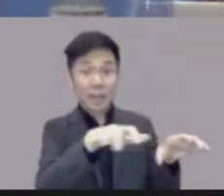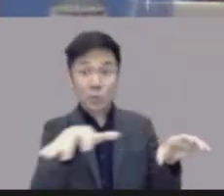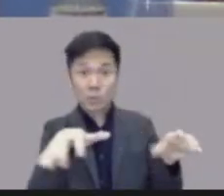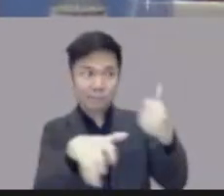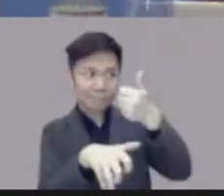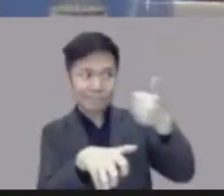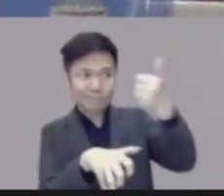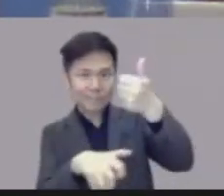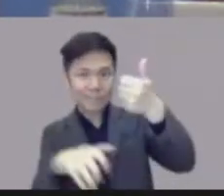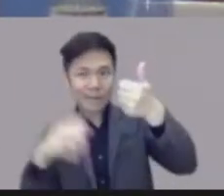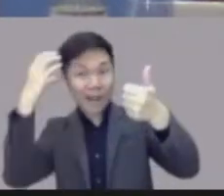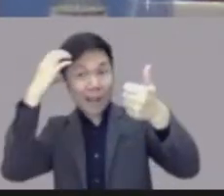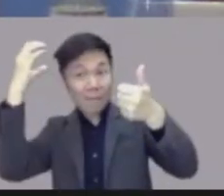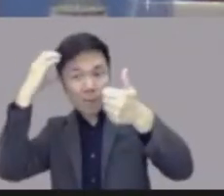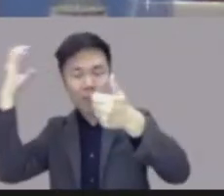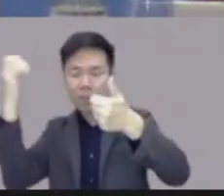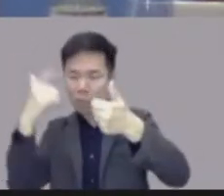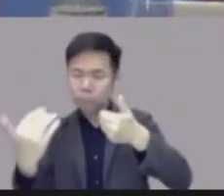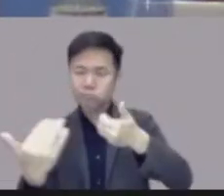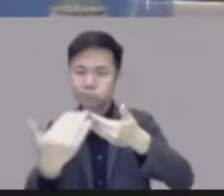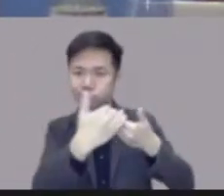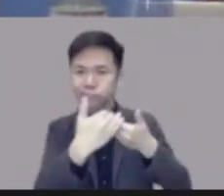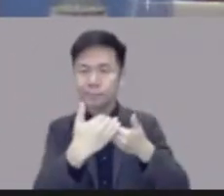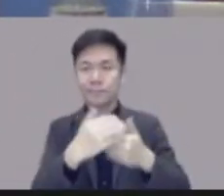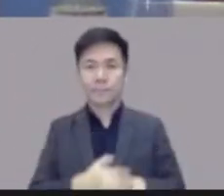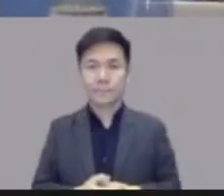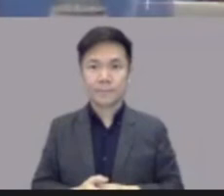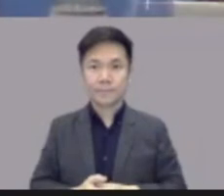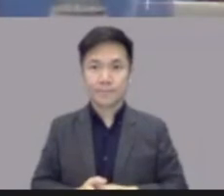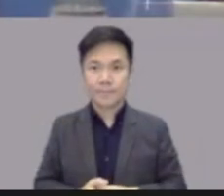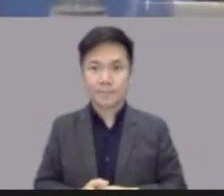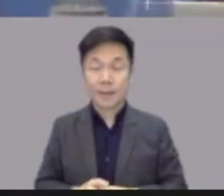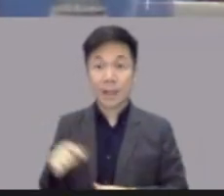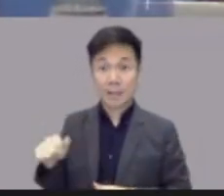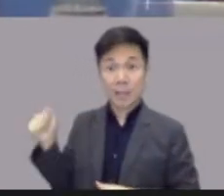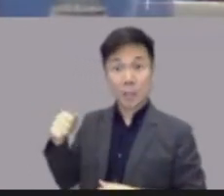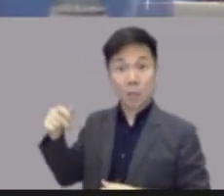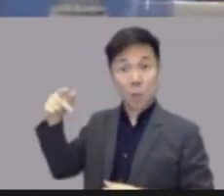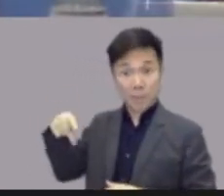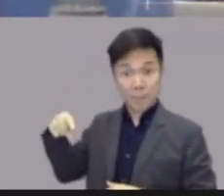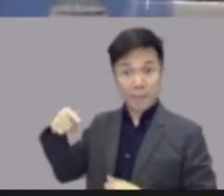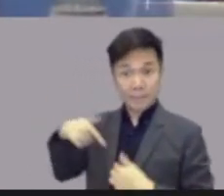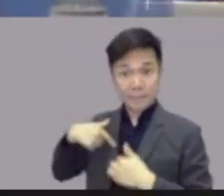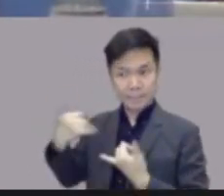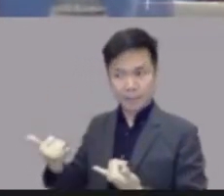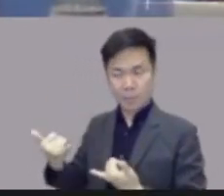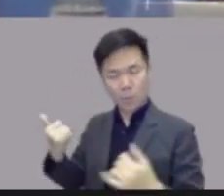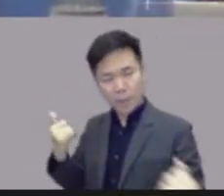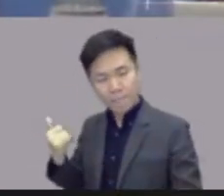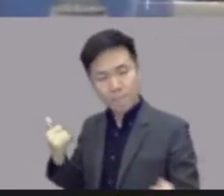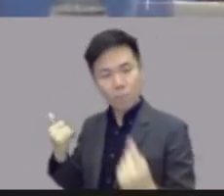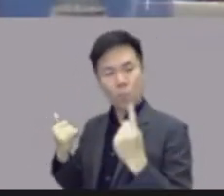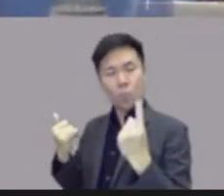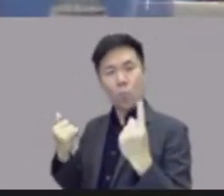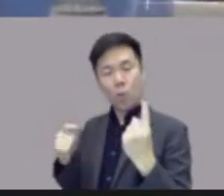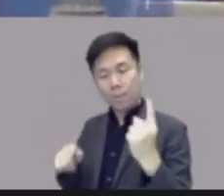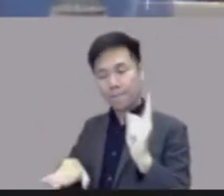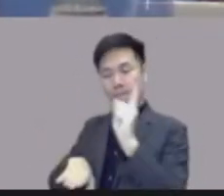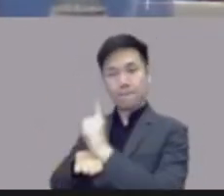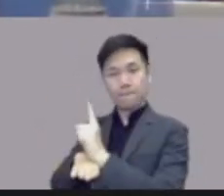Asia Pacific to have been the pilot to have our climate advisor from Pakistan to develop a global initiative